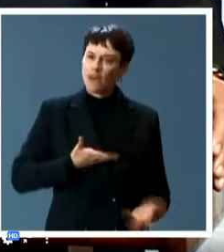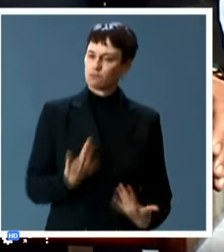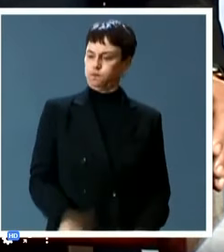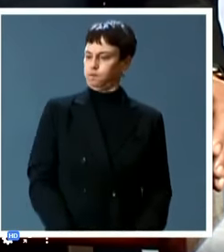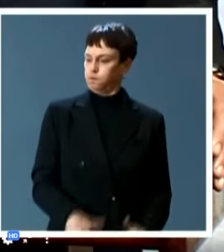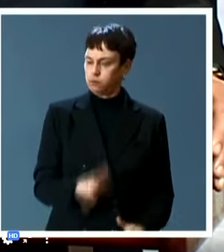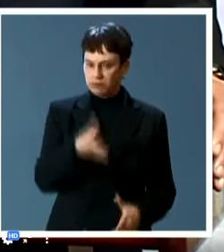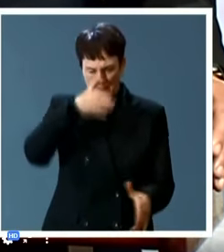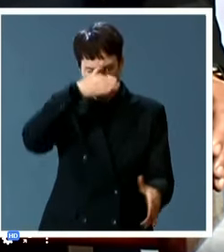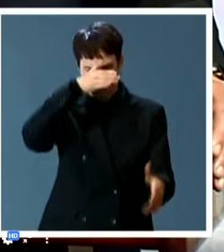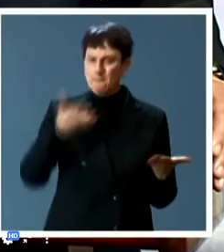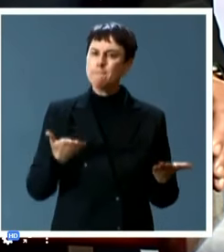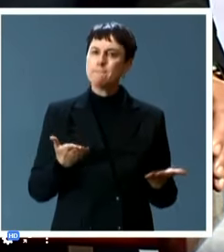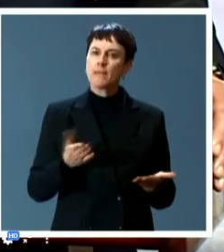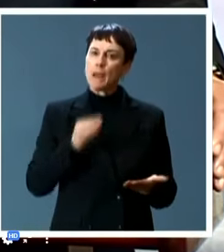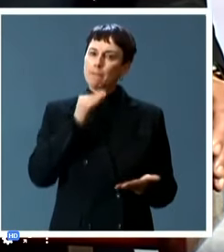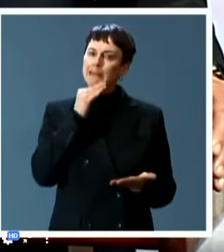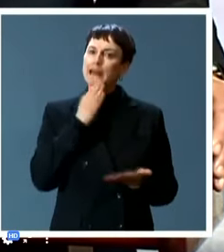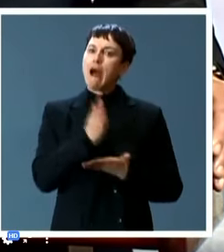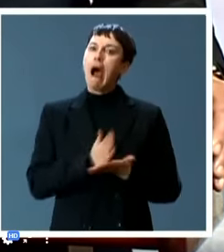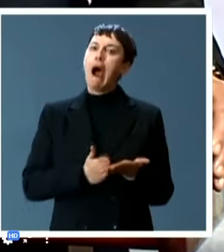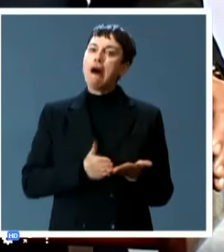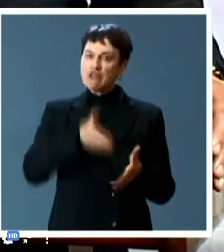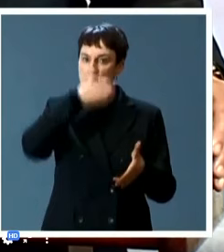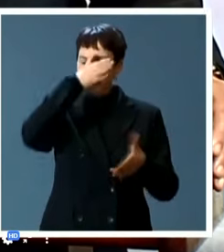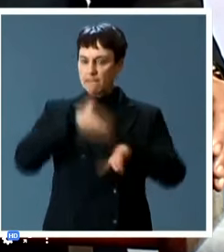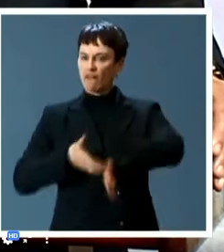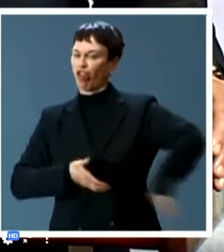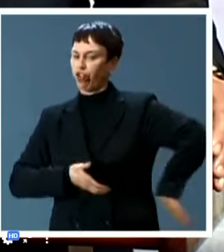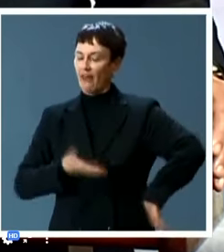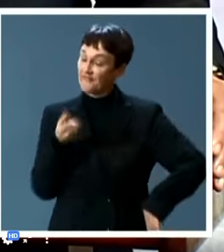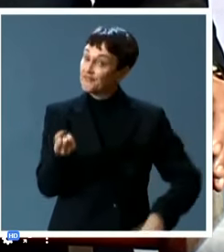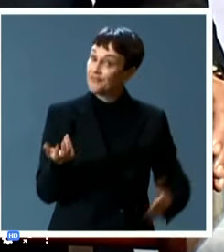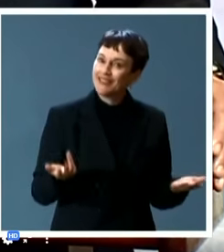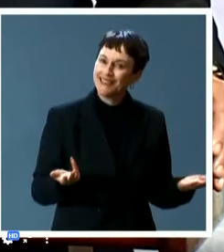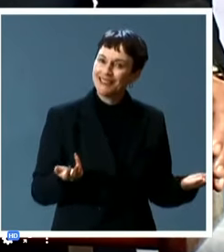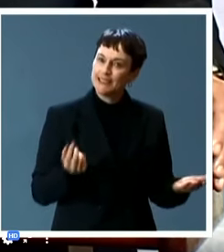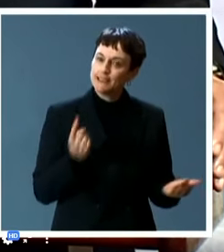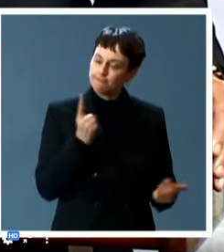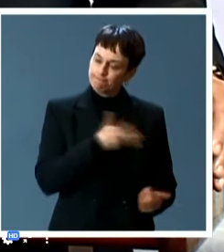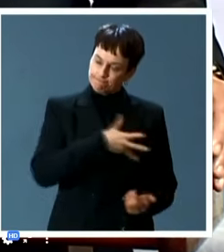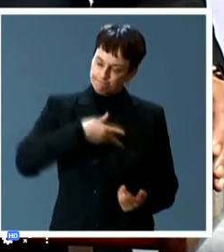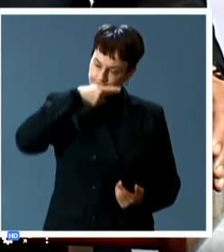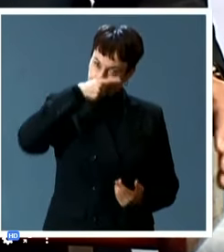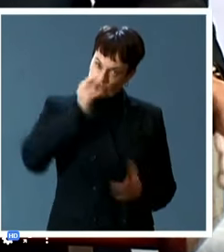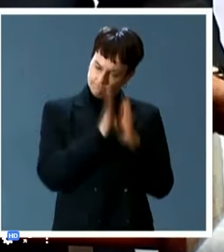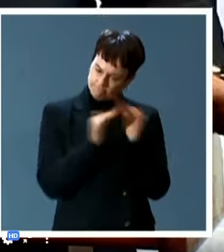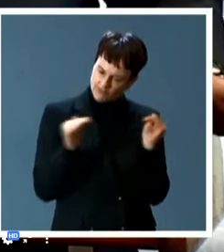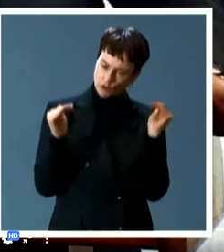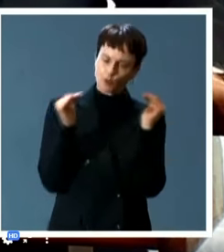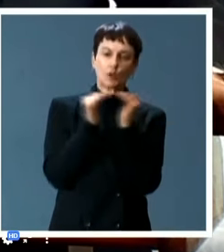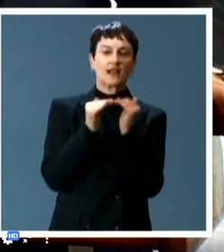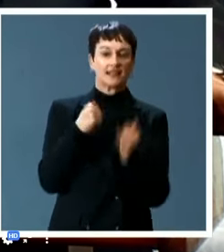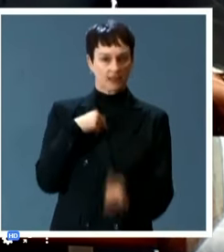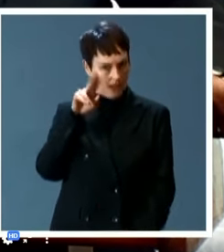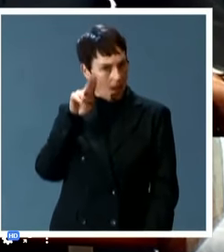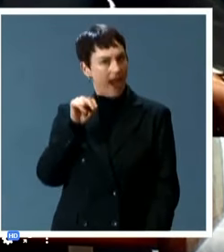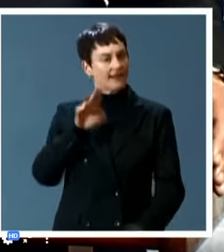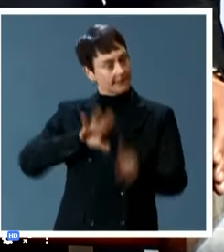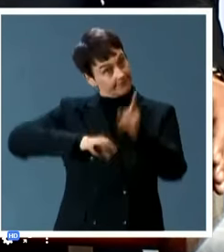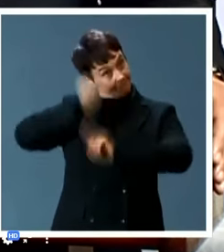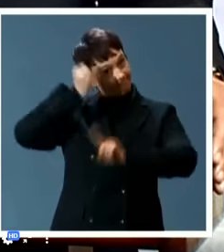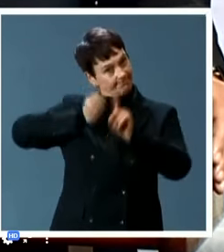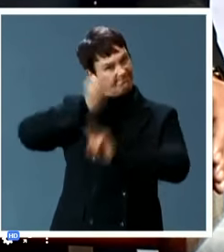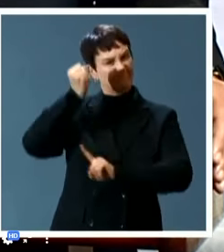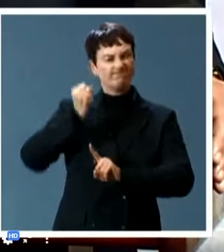humanity. This is why, as a proud feminist, I have made gender equality a top priority and gender parity now a